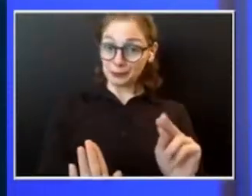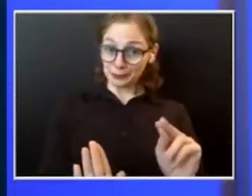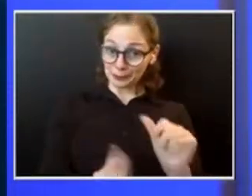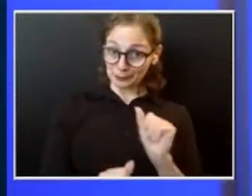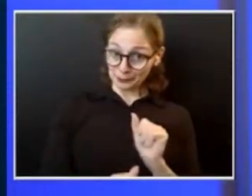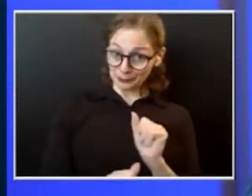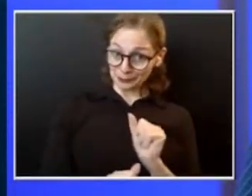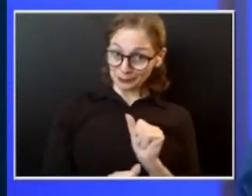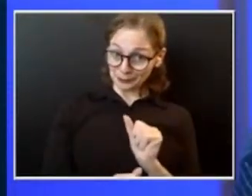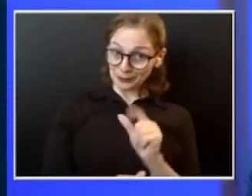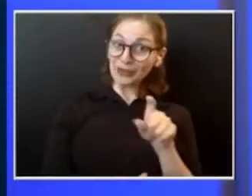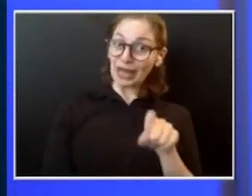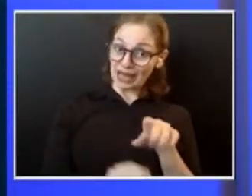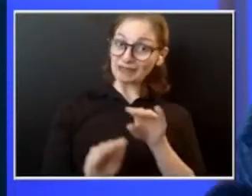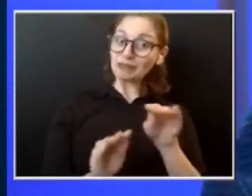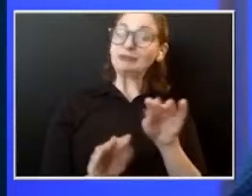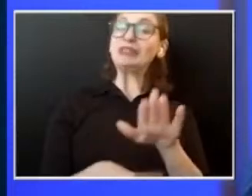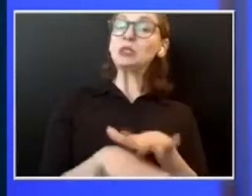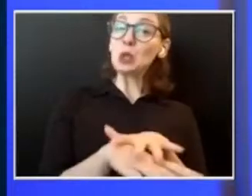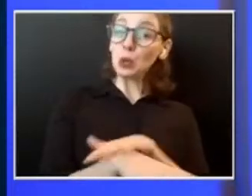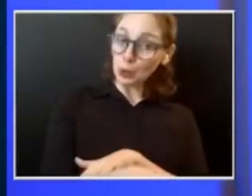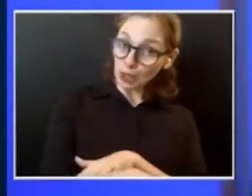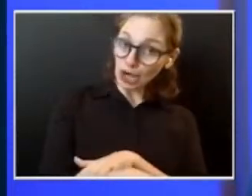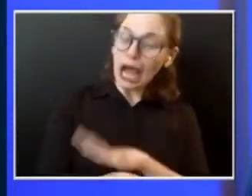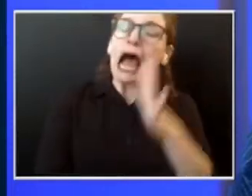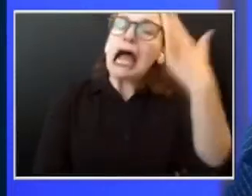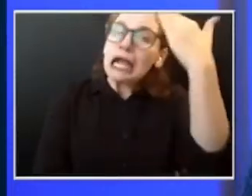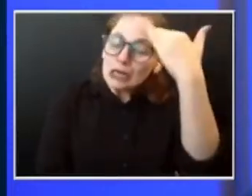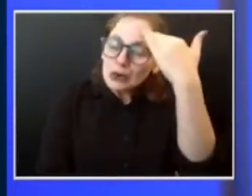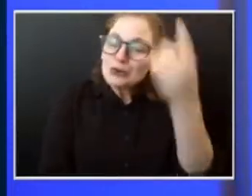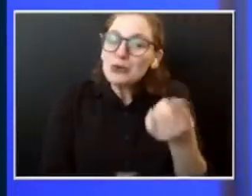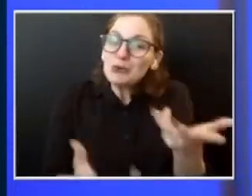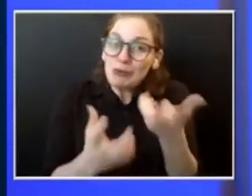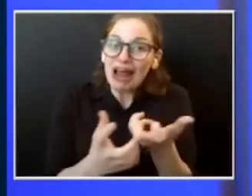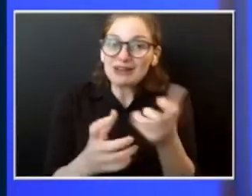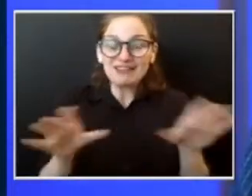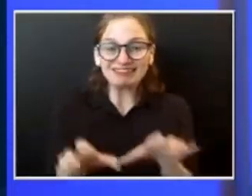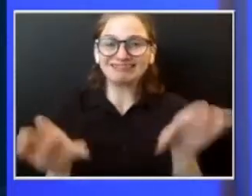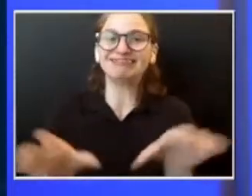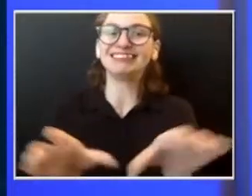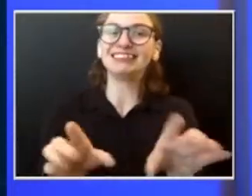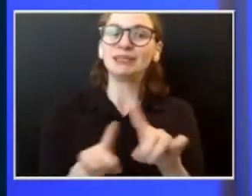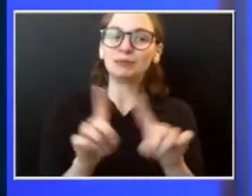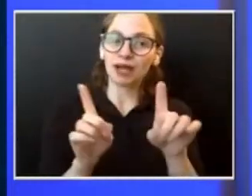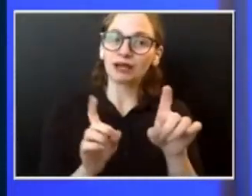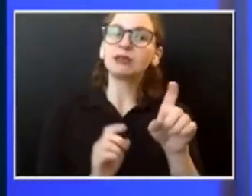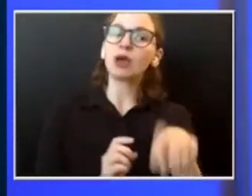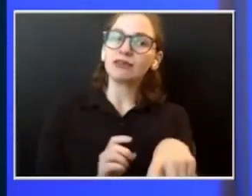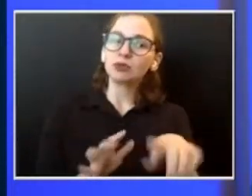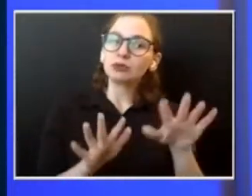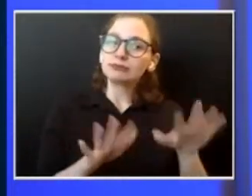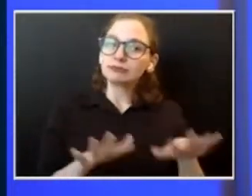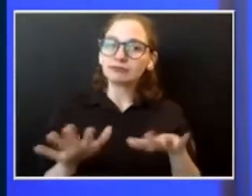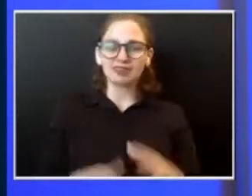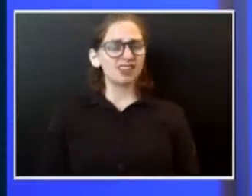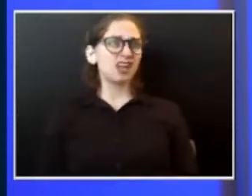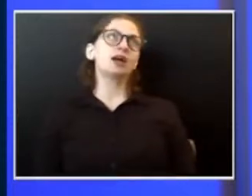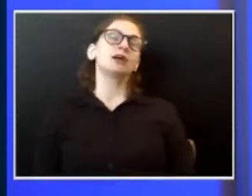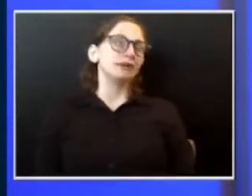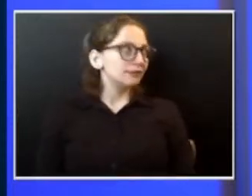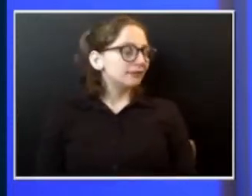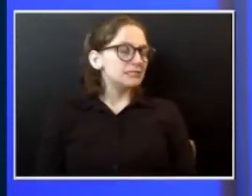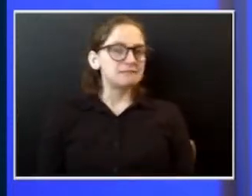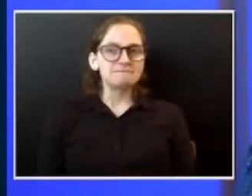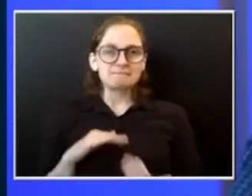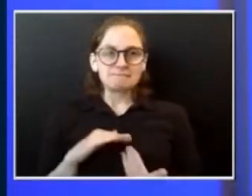right now. Yeah, a little slow. I know you're wanting to be active, but you got to play it cool. And I'm going, really? Like how long? Like